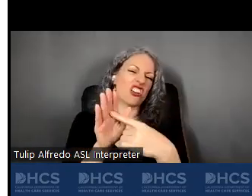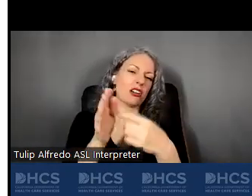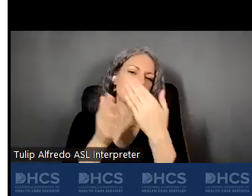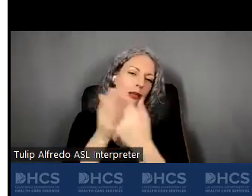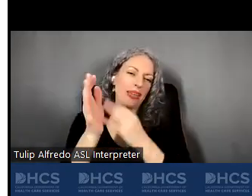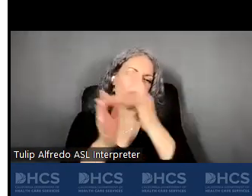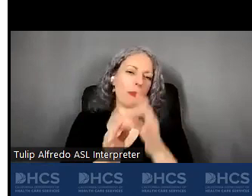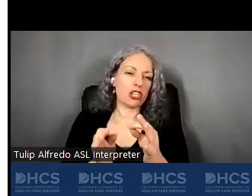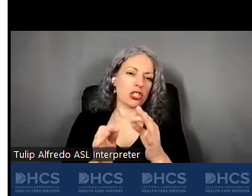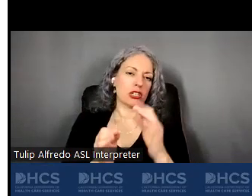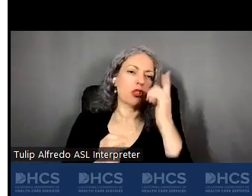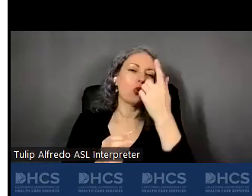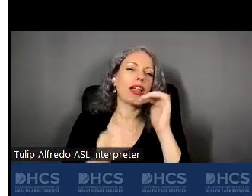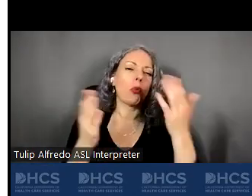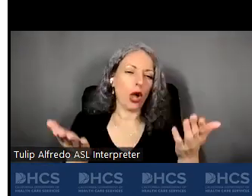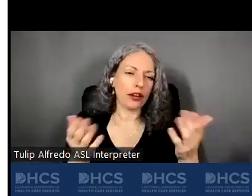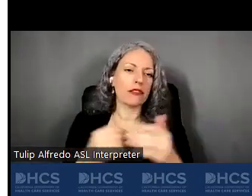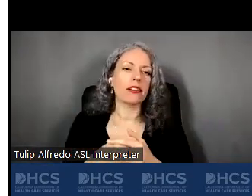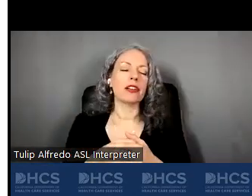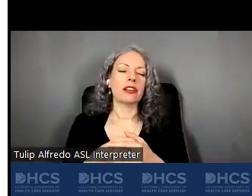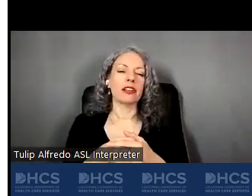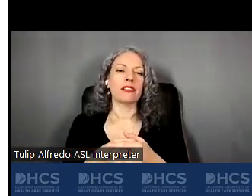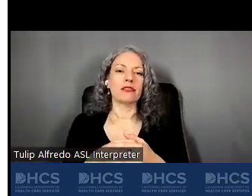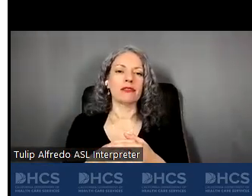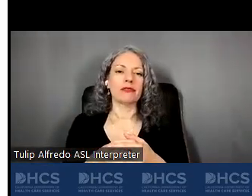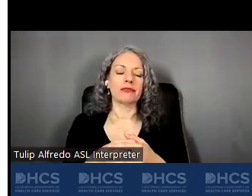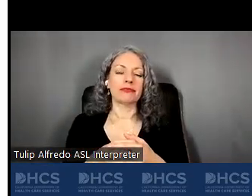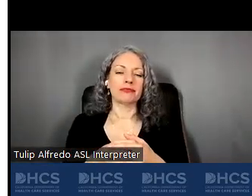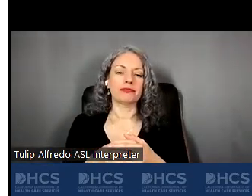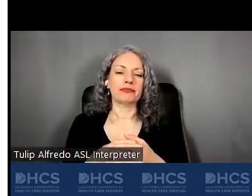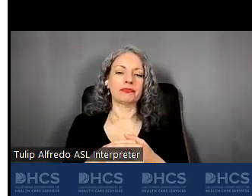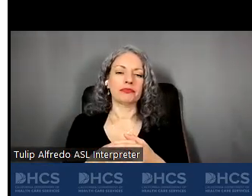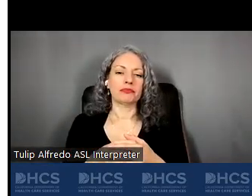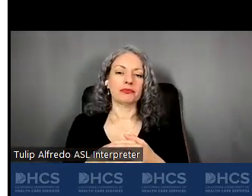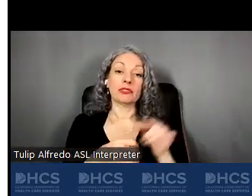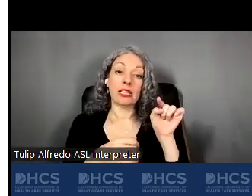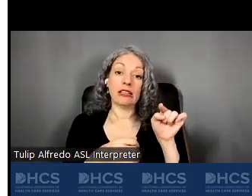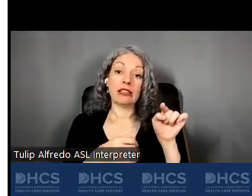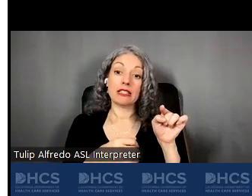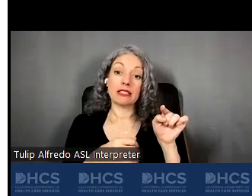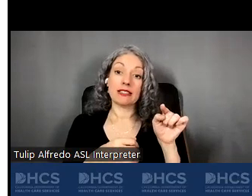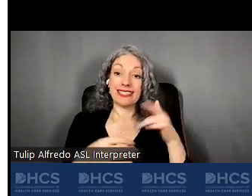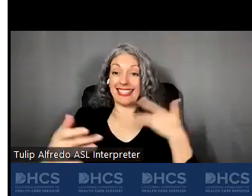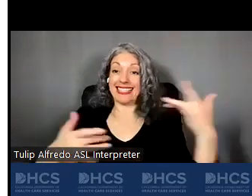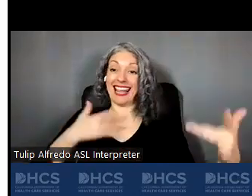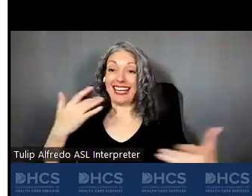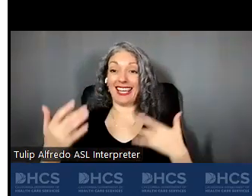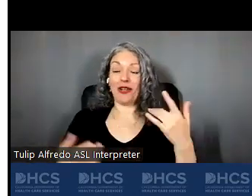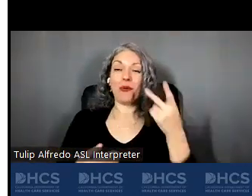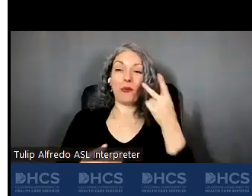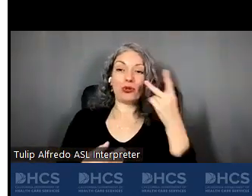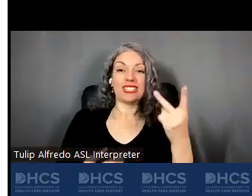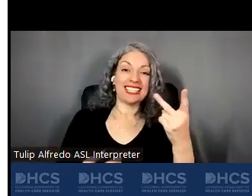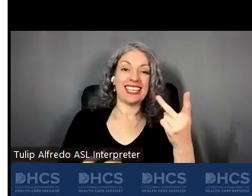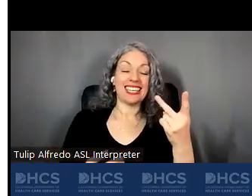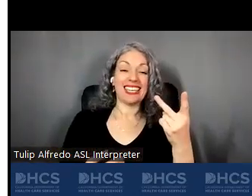capacity is being built up by the awardees under round one. So this to me is very exciting when you see just really the take